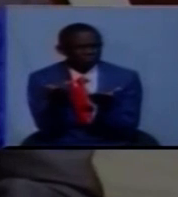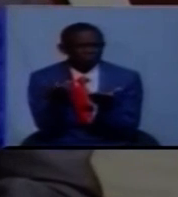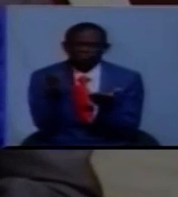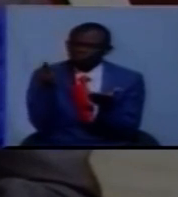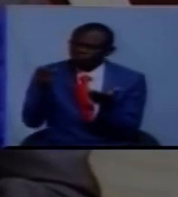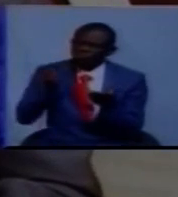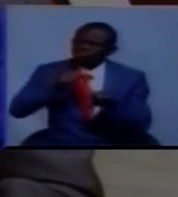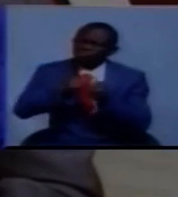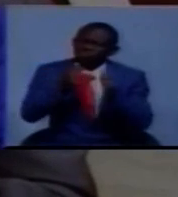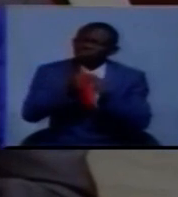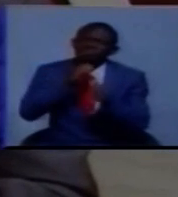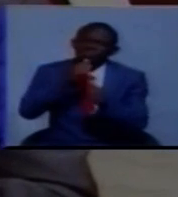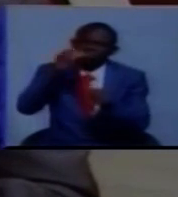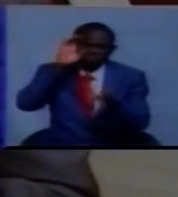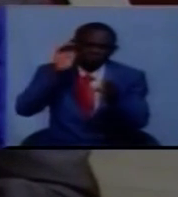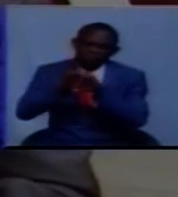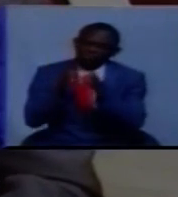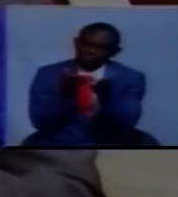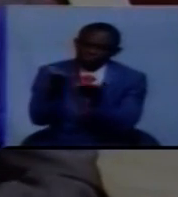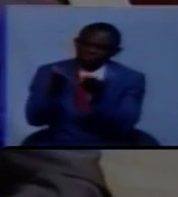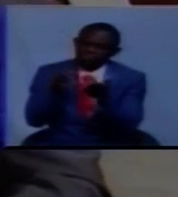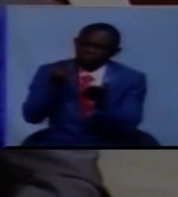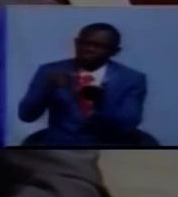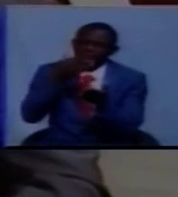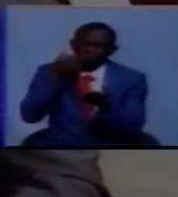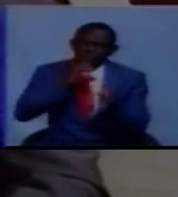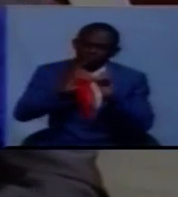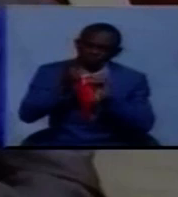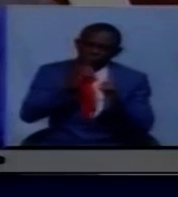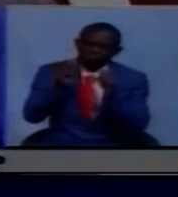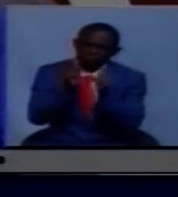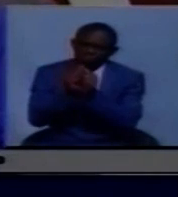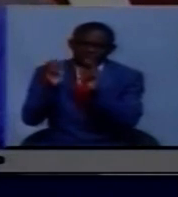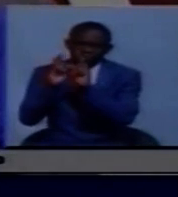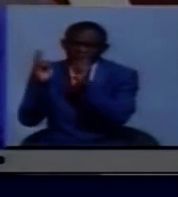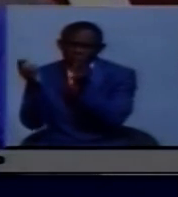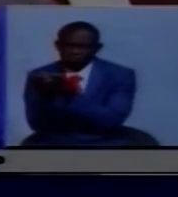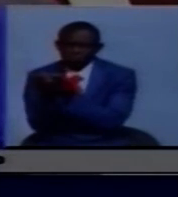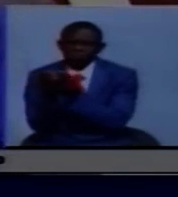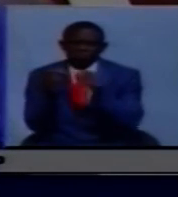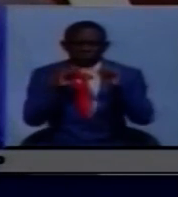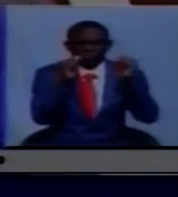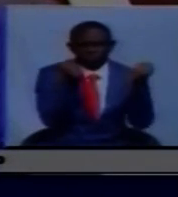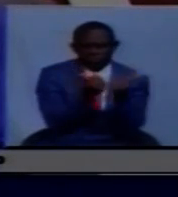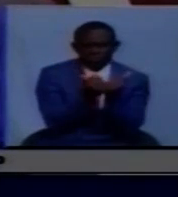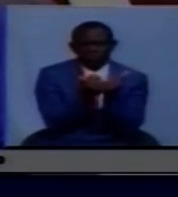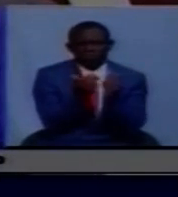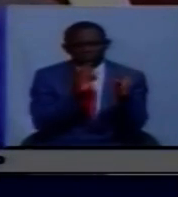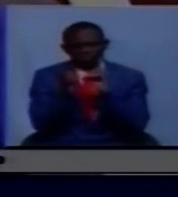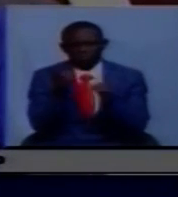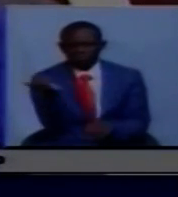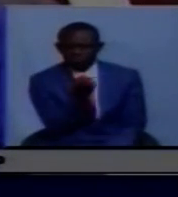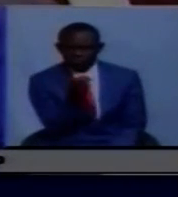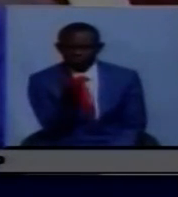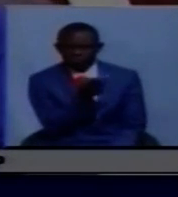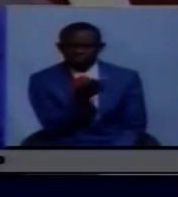conditions of service are supposed to be looked at between the union itself, bring to the attention of the association so that they can negotiate. The issue which is at hand, which